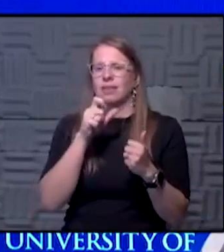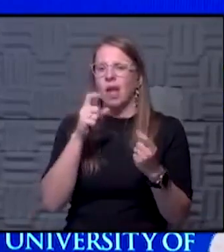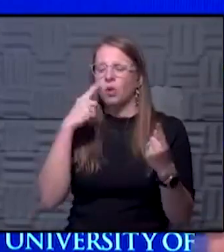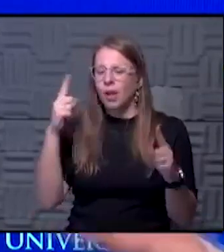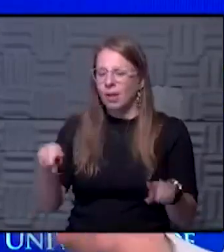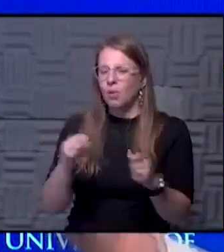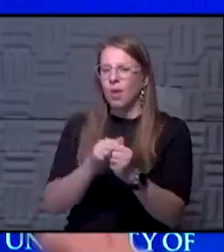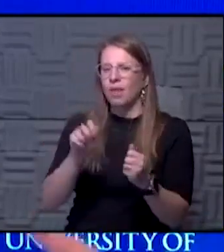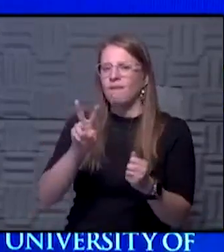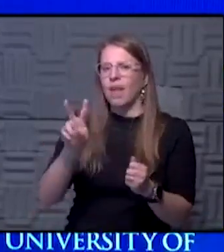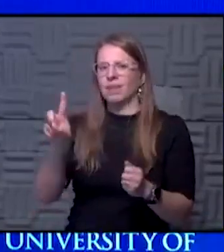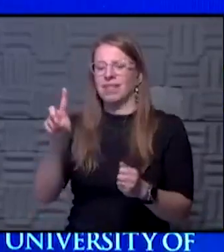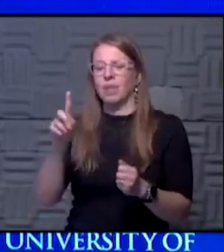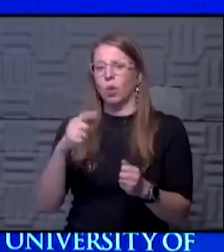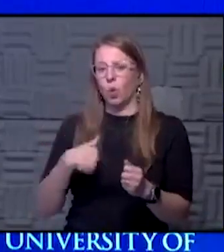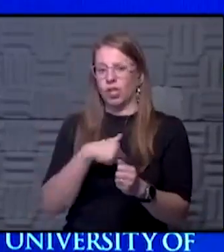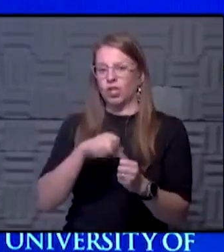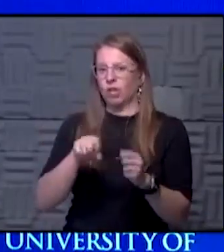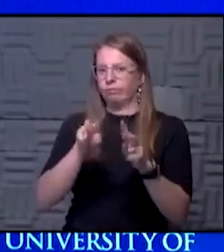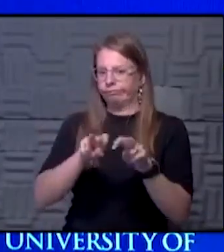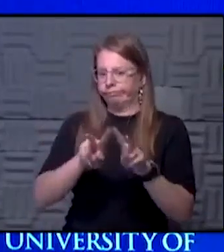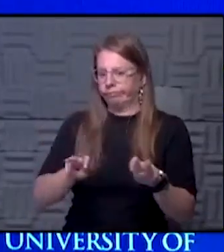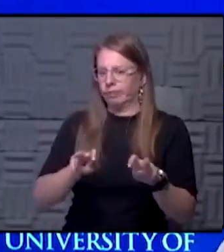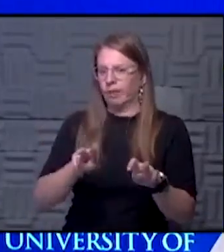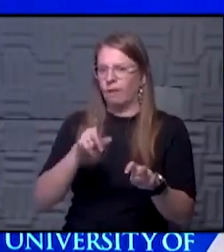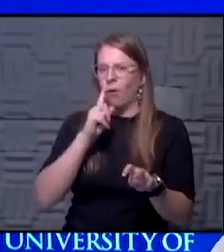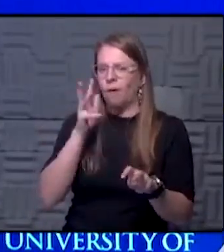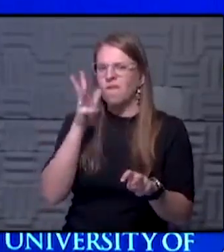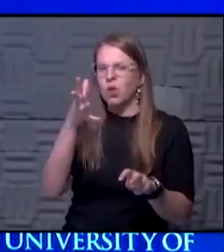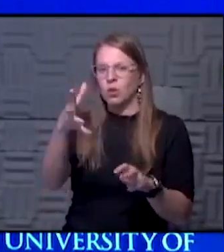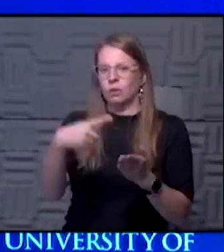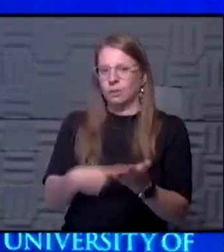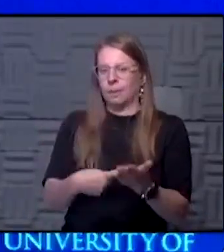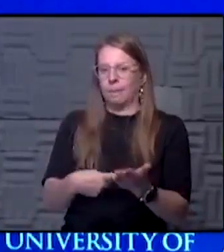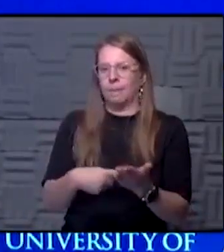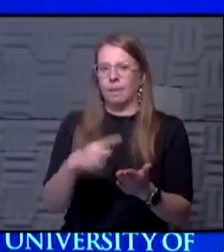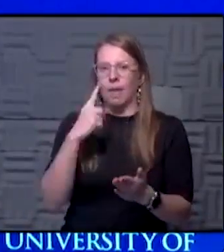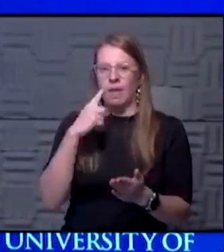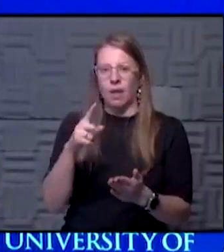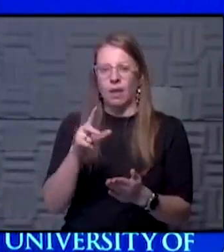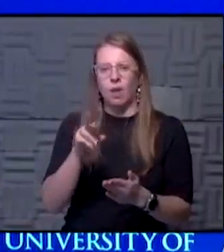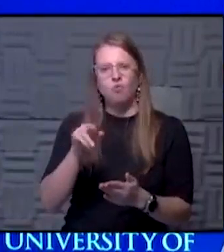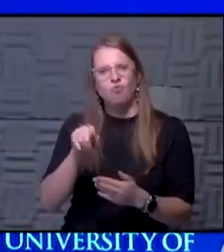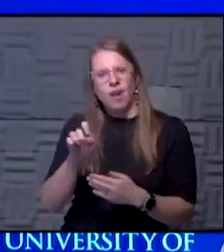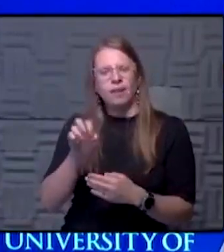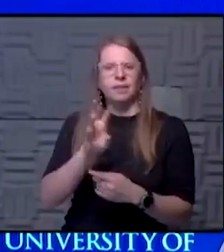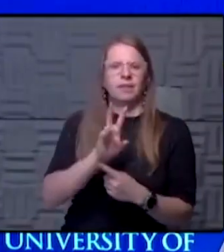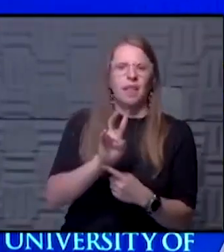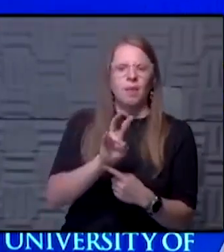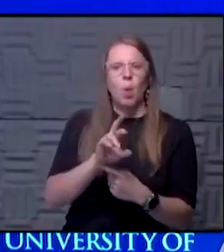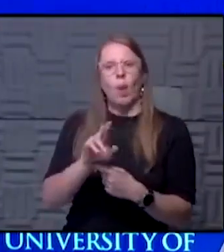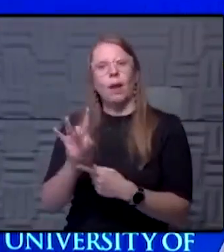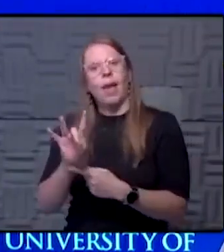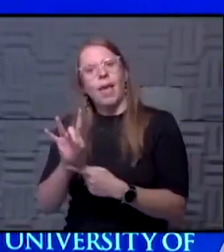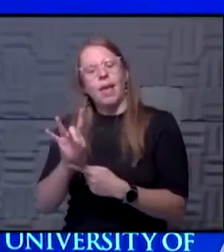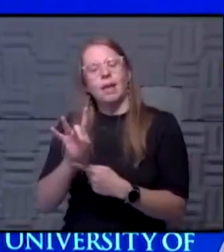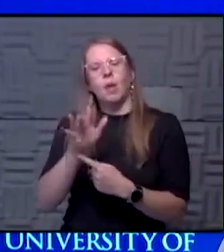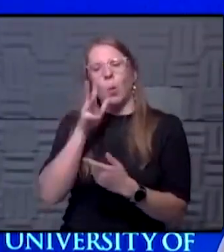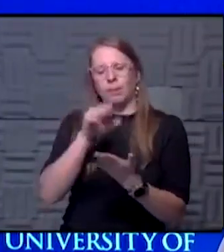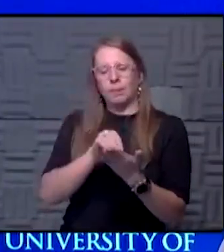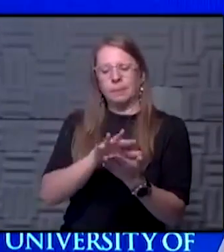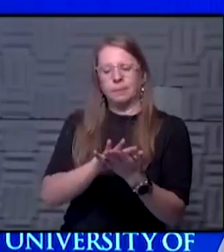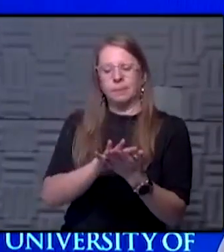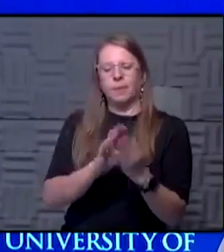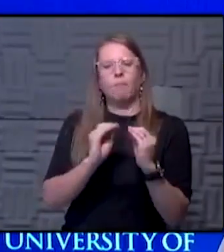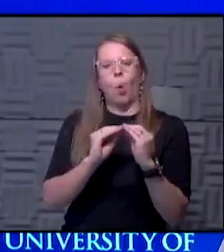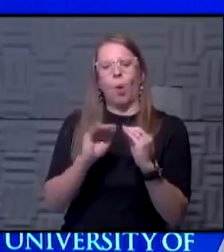that's something we probably should explore in a future discussion here on the program. I'm going to rate it as about a 7, maybe an 8, and I'm going to base that on the fact that